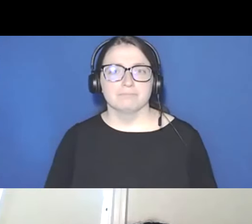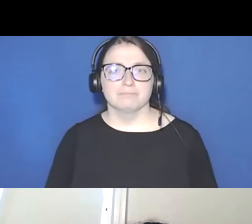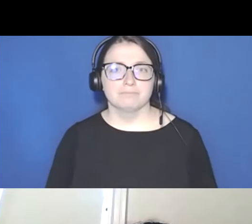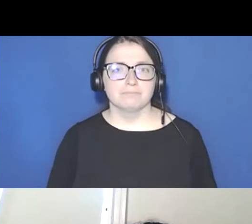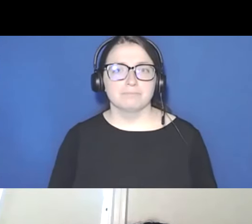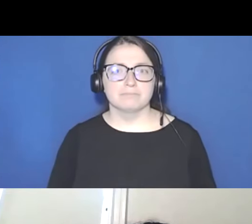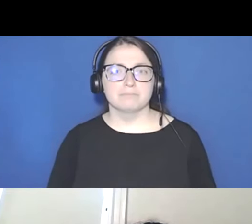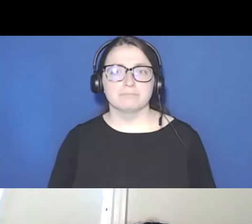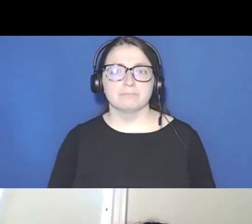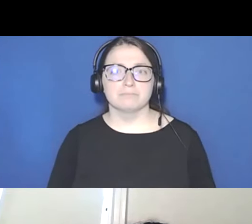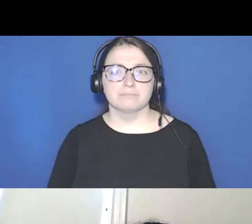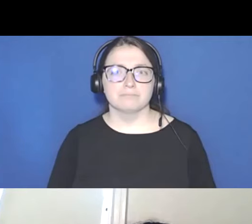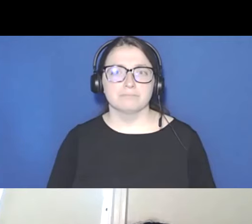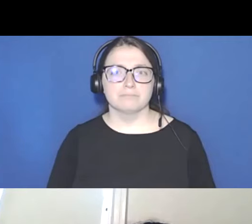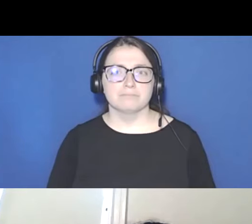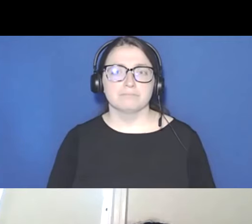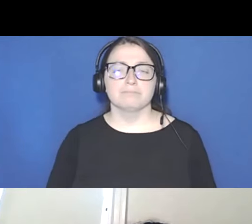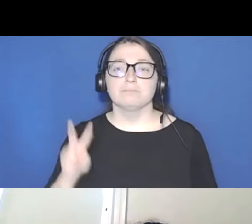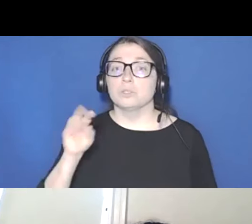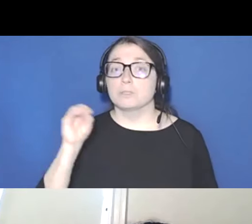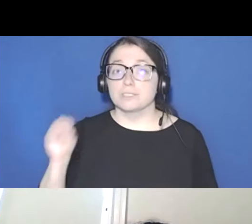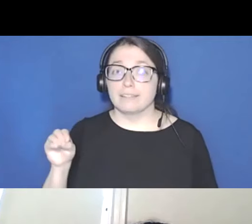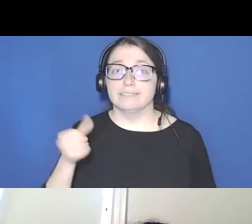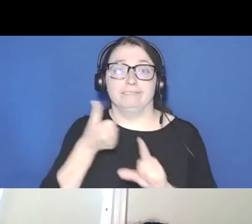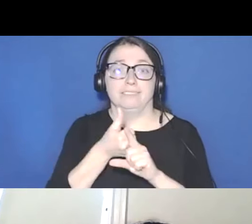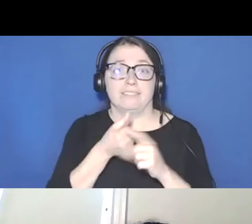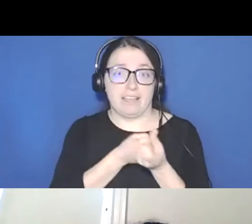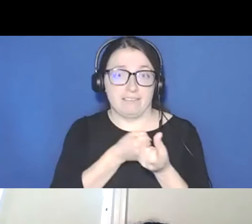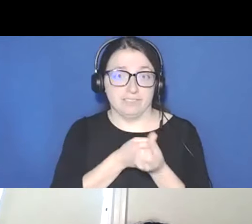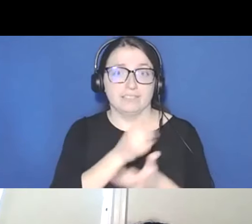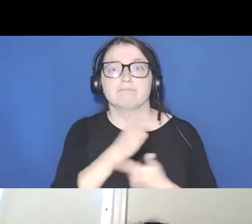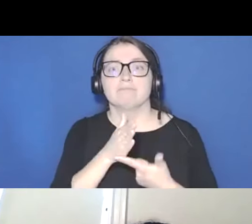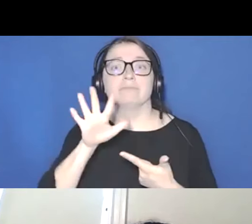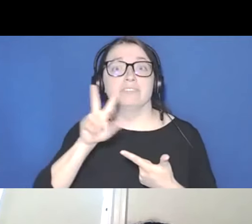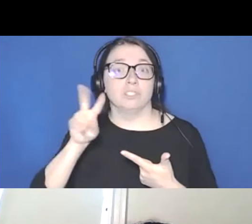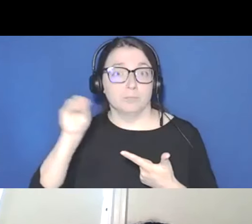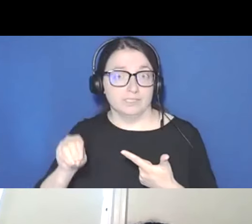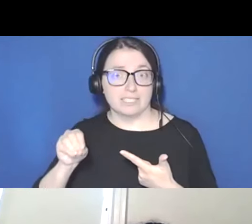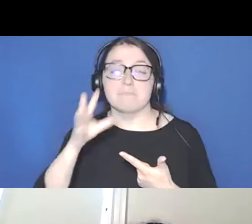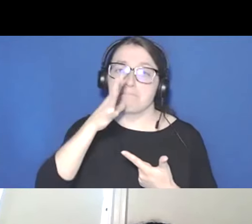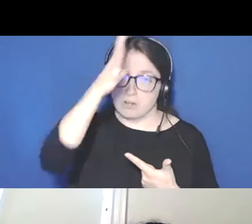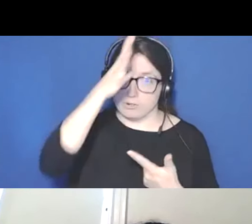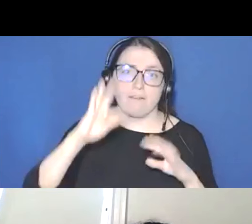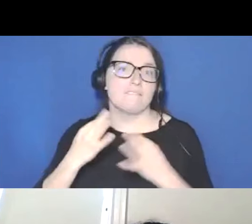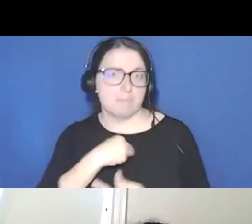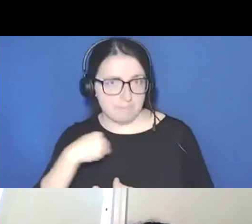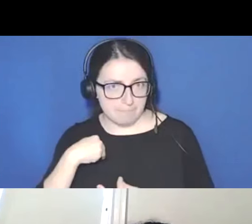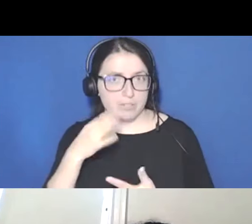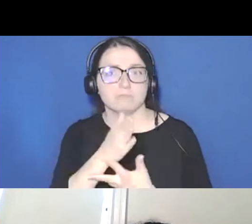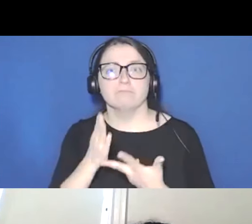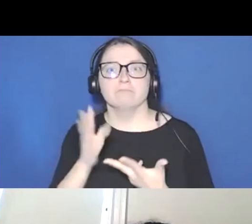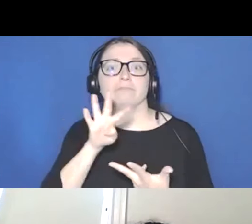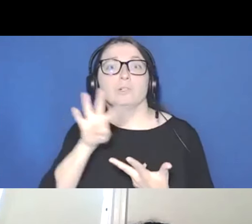All right, so speakers, we have about 2% self-advocates joining us. 52% are parents or family members. 44%